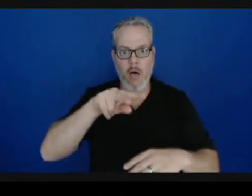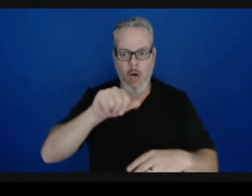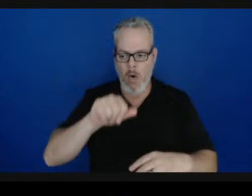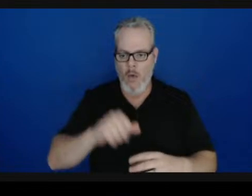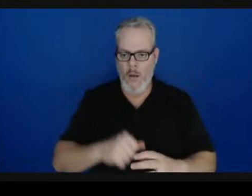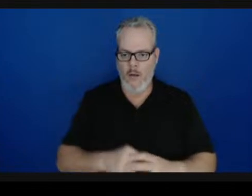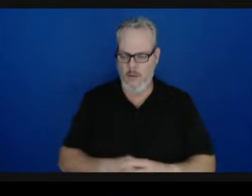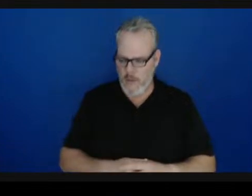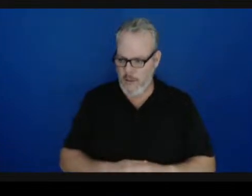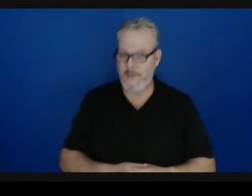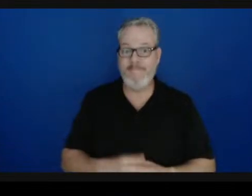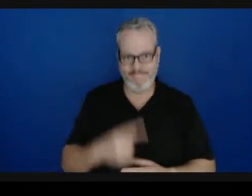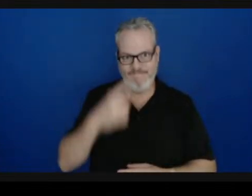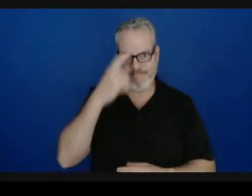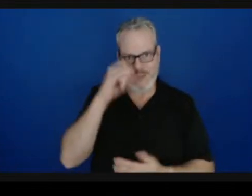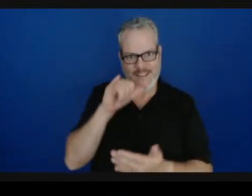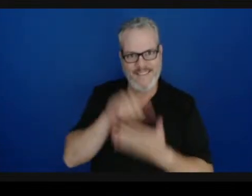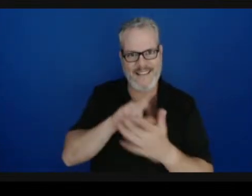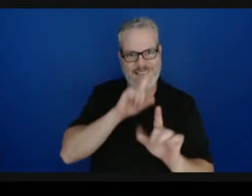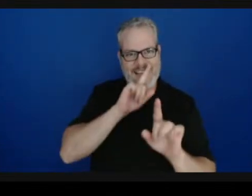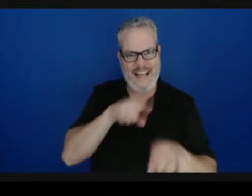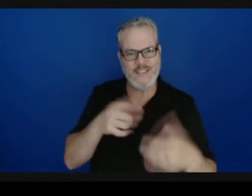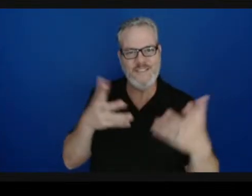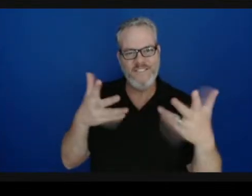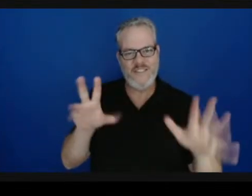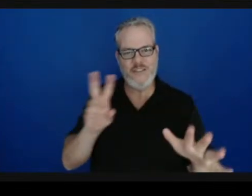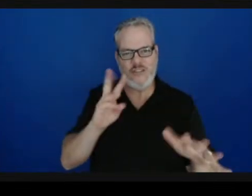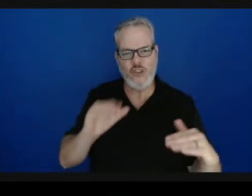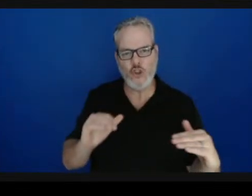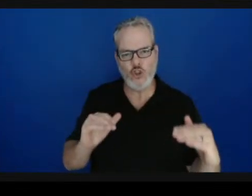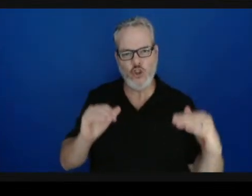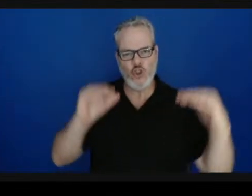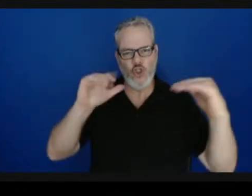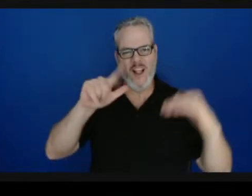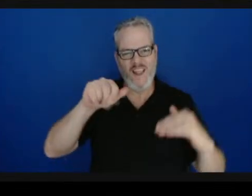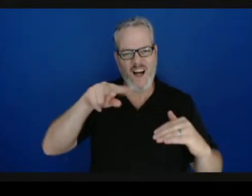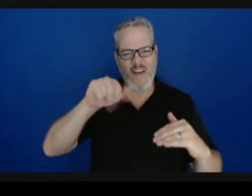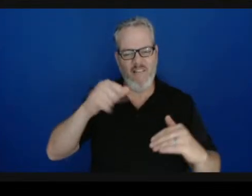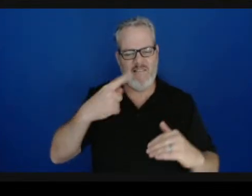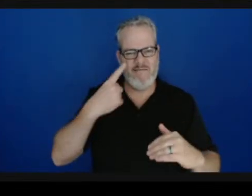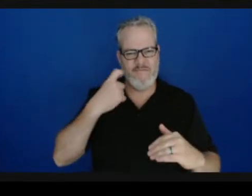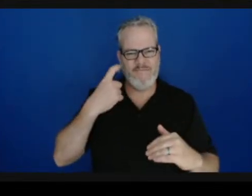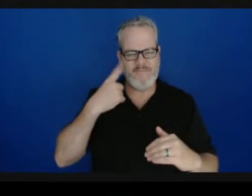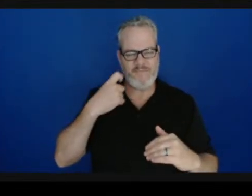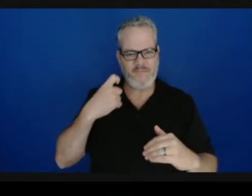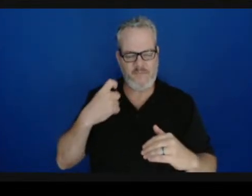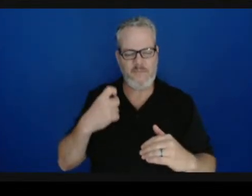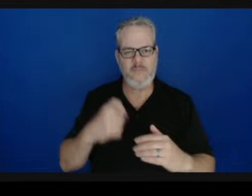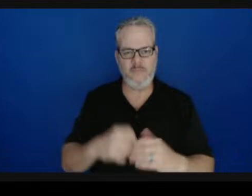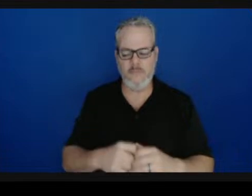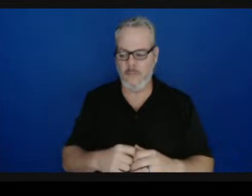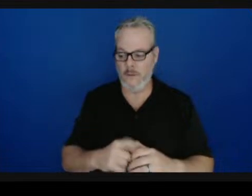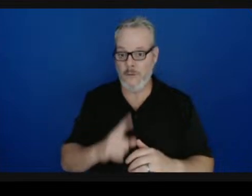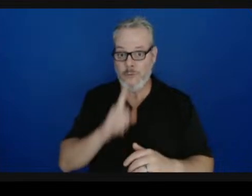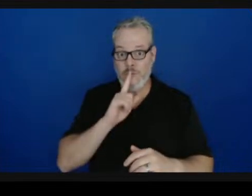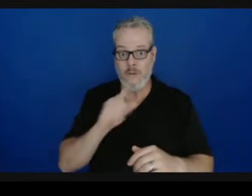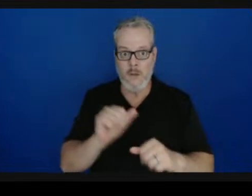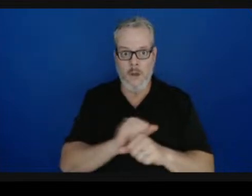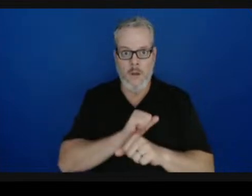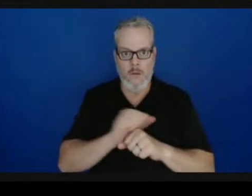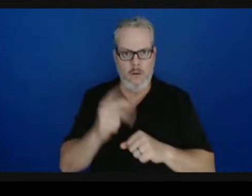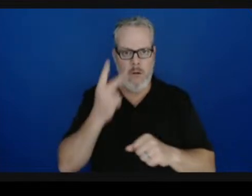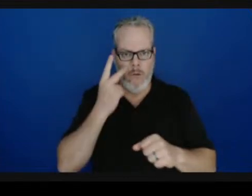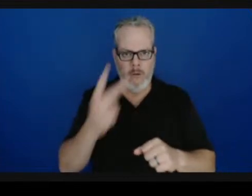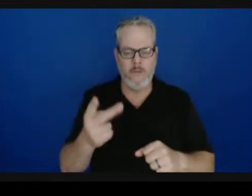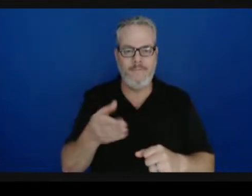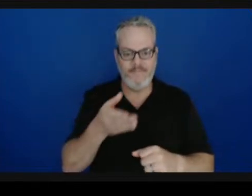the answer. It's been flooded with lava before, and not that long ago, compared to how fast the trees are growing is what it comes down to. And so there are a couple